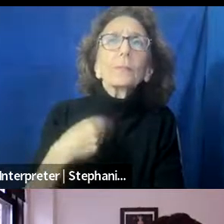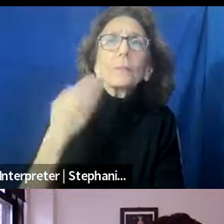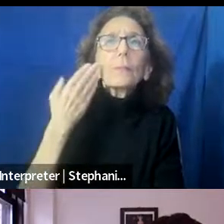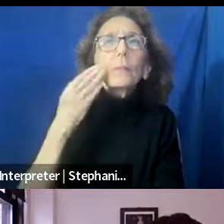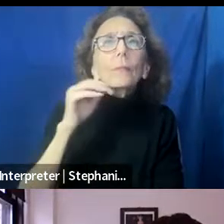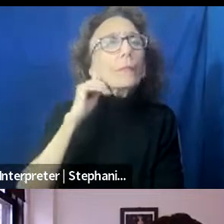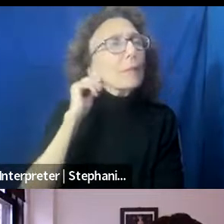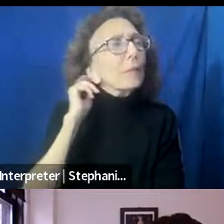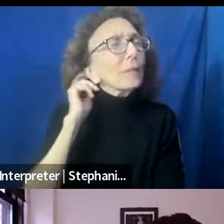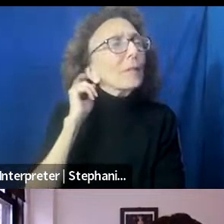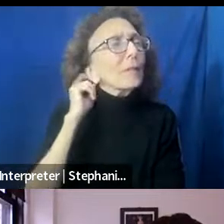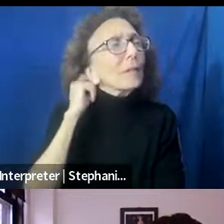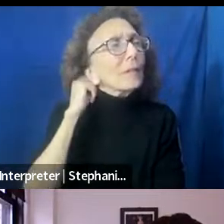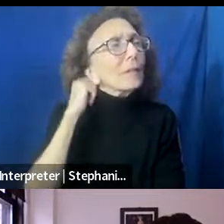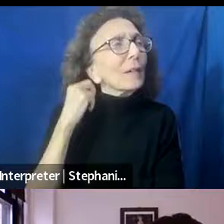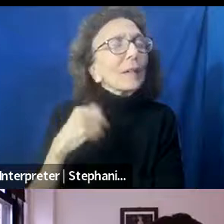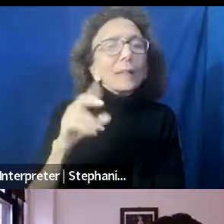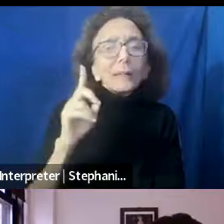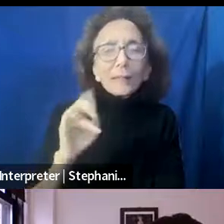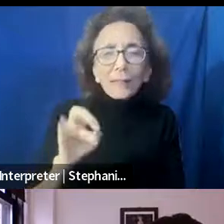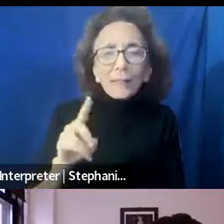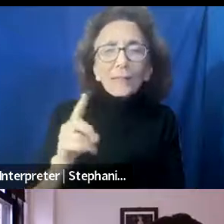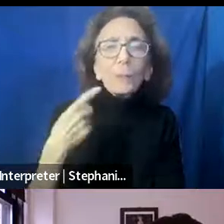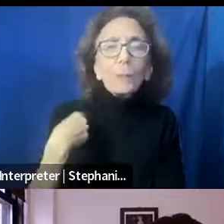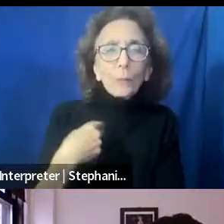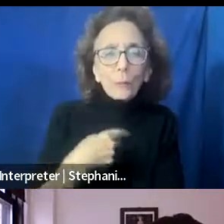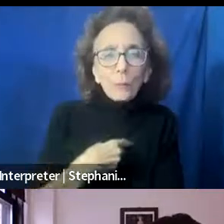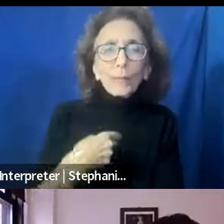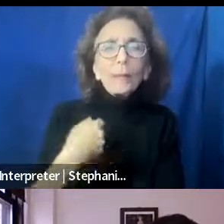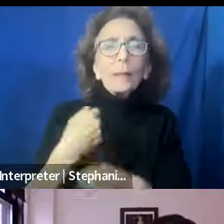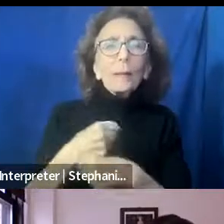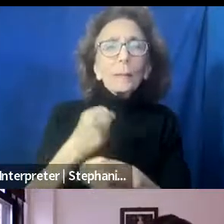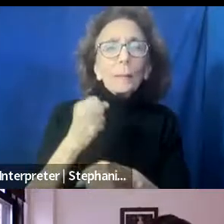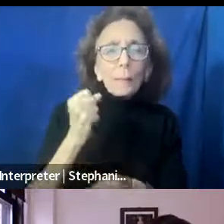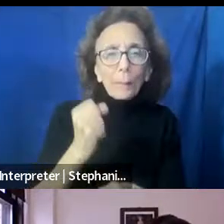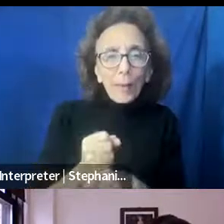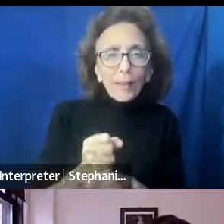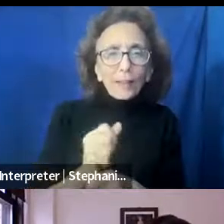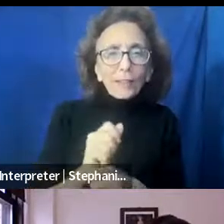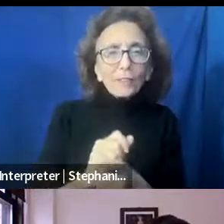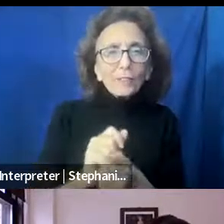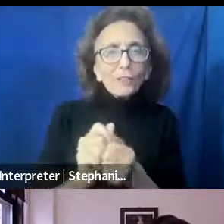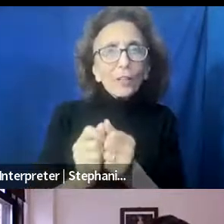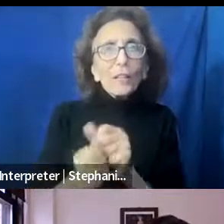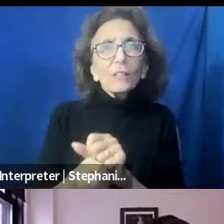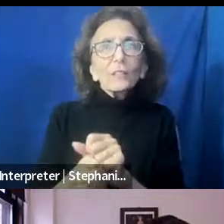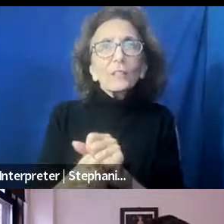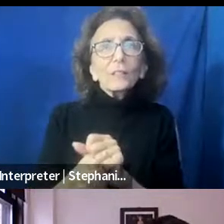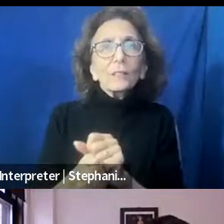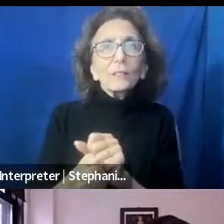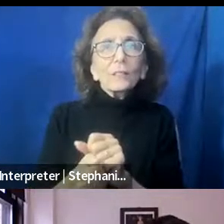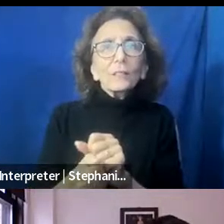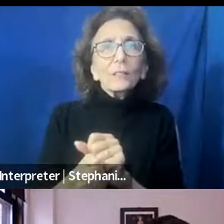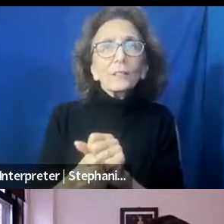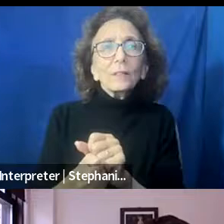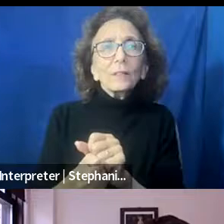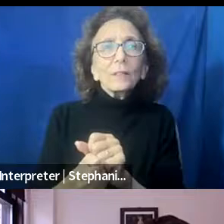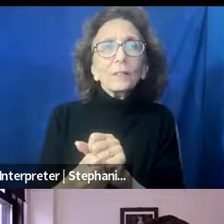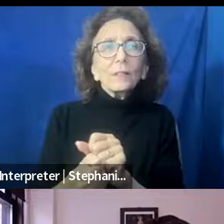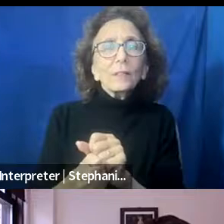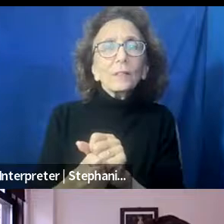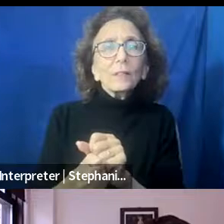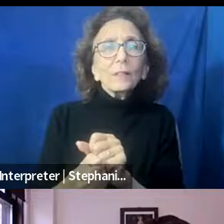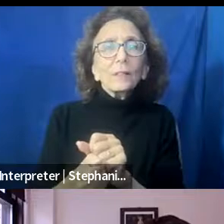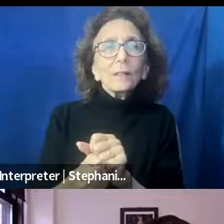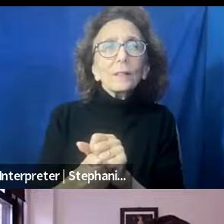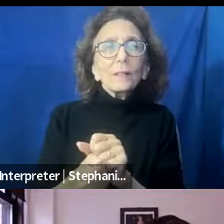feel like we made changes in terms of investing in people that were different, you know, that were like a